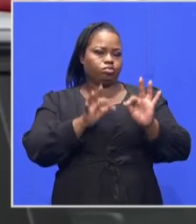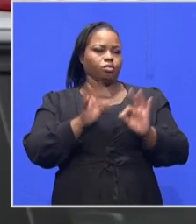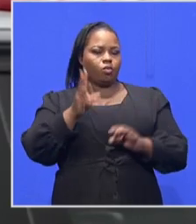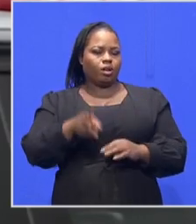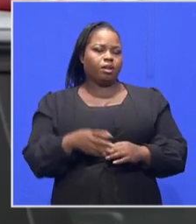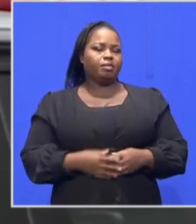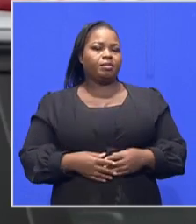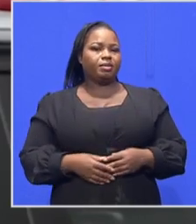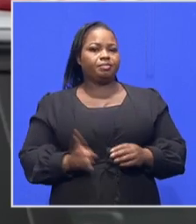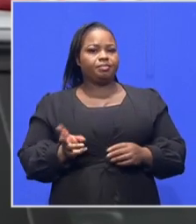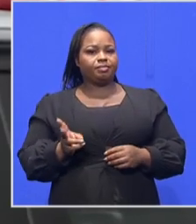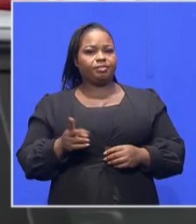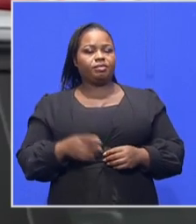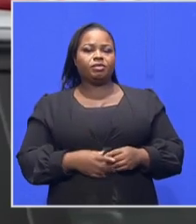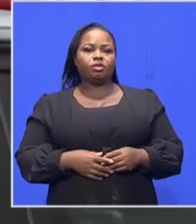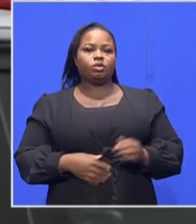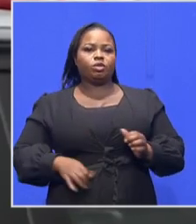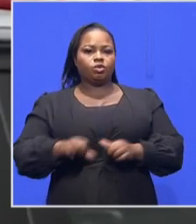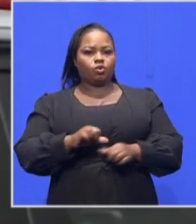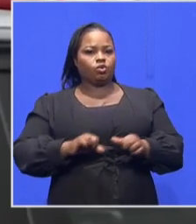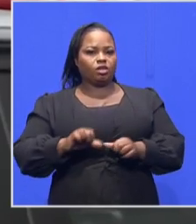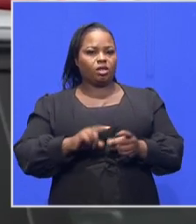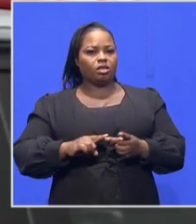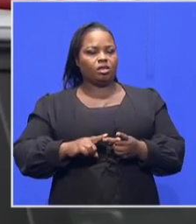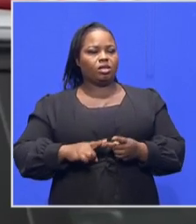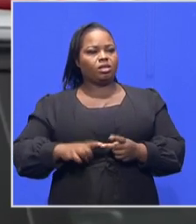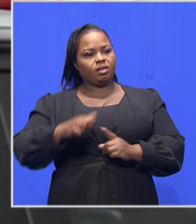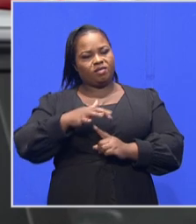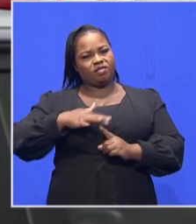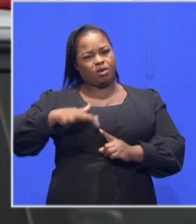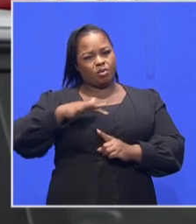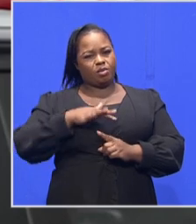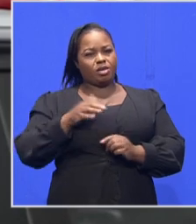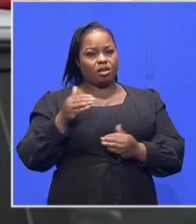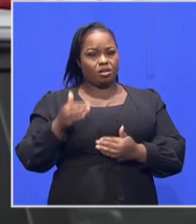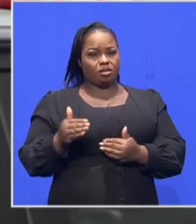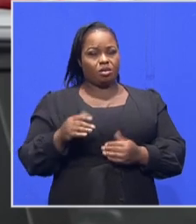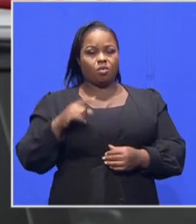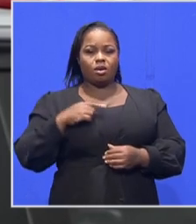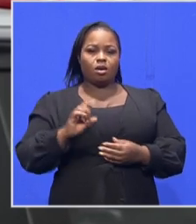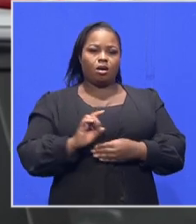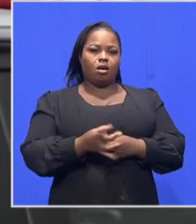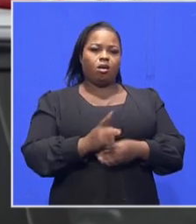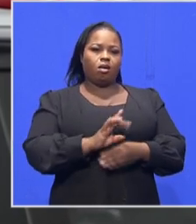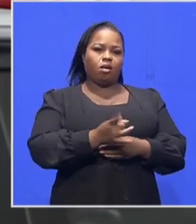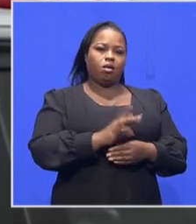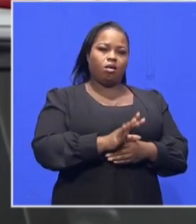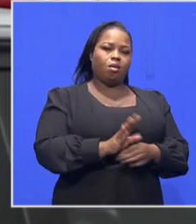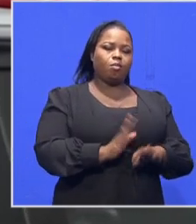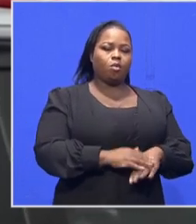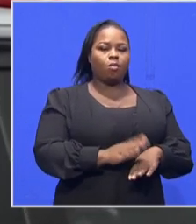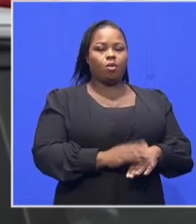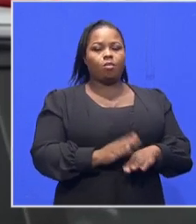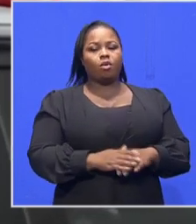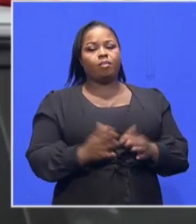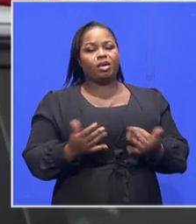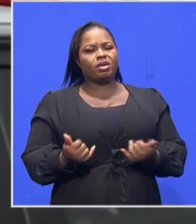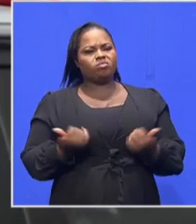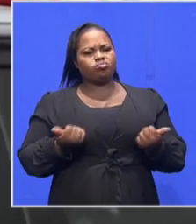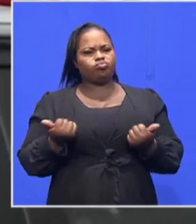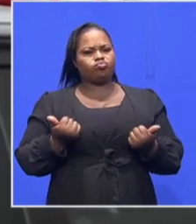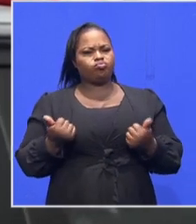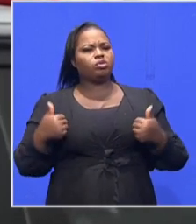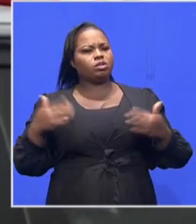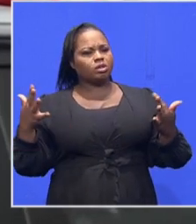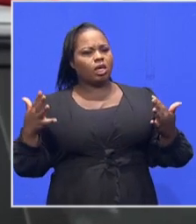very importantly, though, is the social and the environmental component. A lot of consultations still to follow. A lot of desktop work has been done. A lot